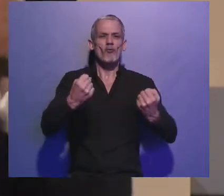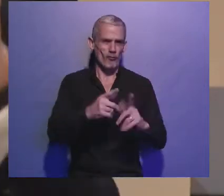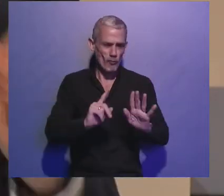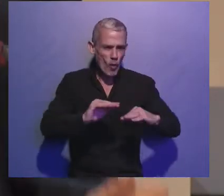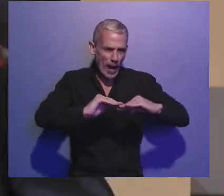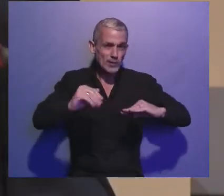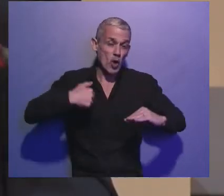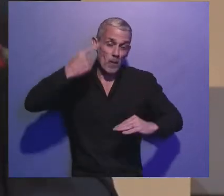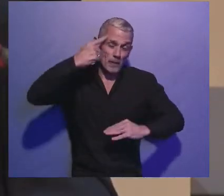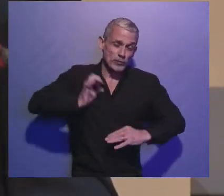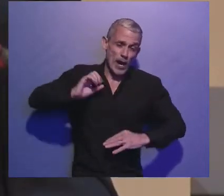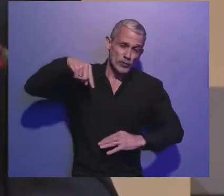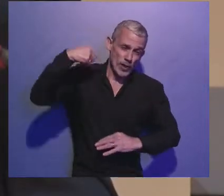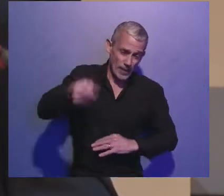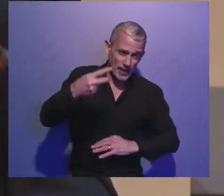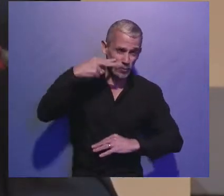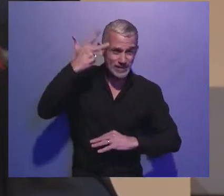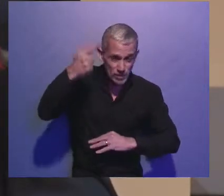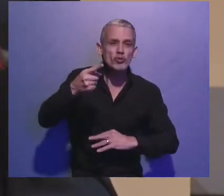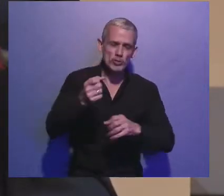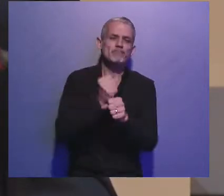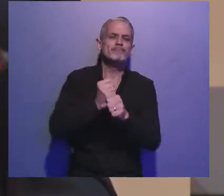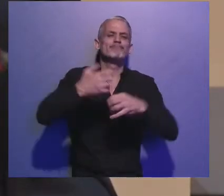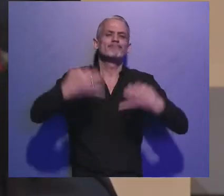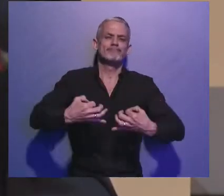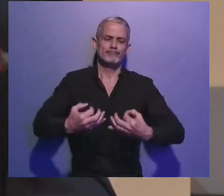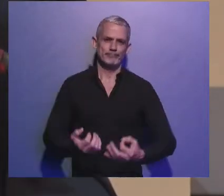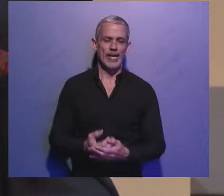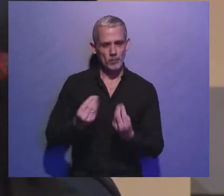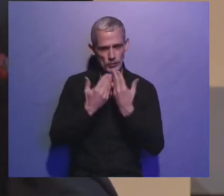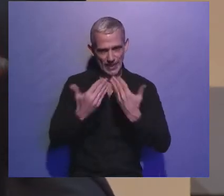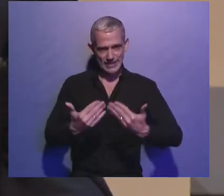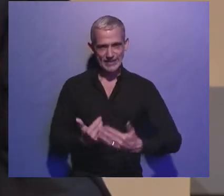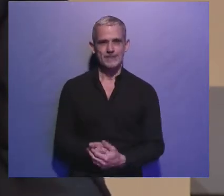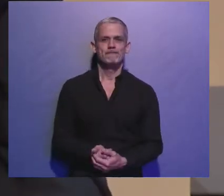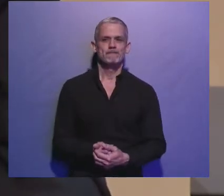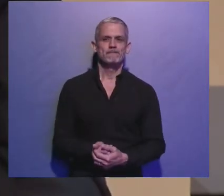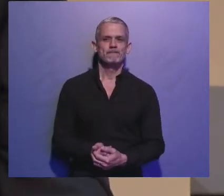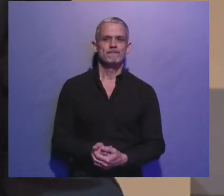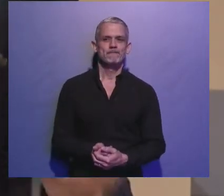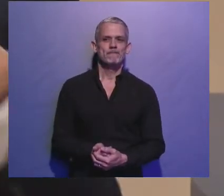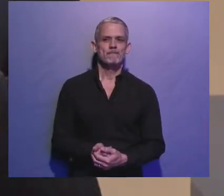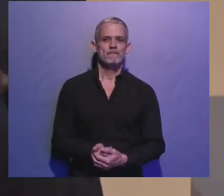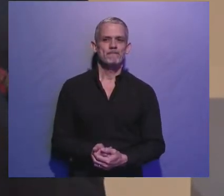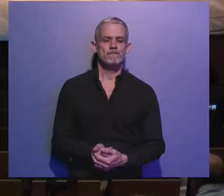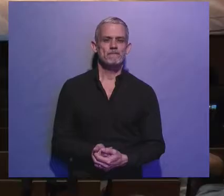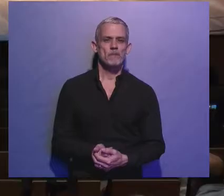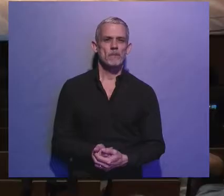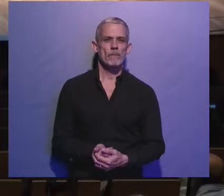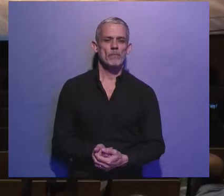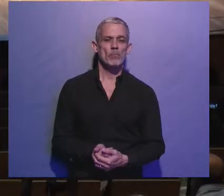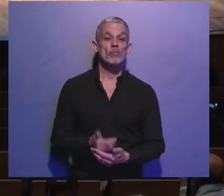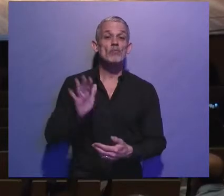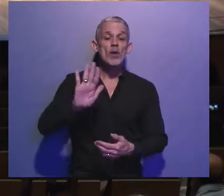So this is a well-established project, and I think that next year we can be confident that we will have more resources. Thank